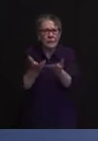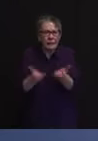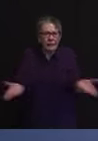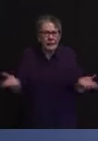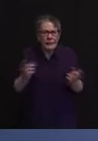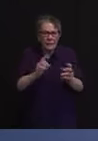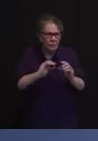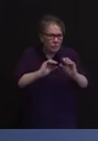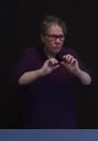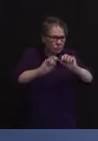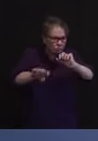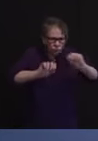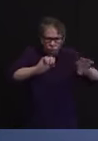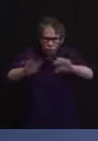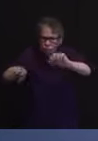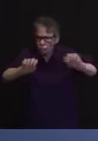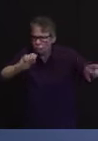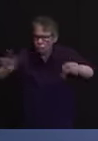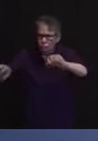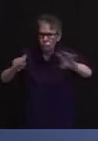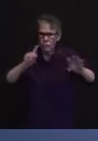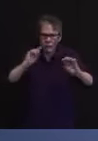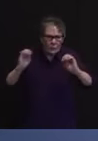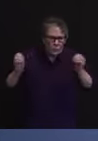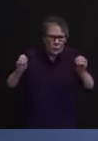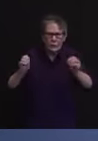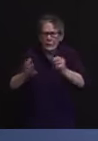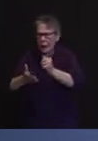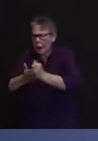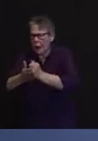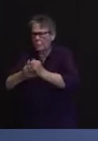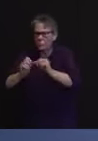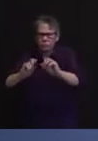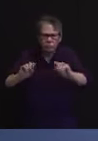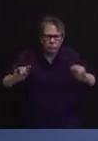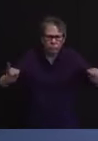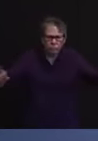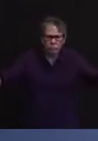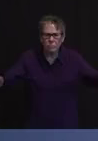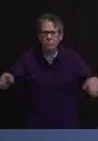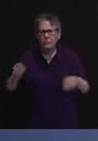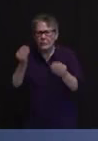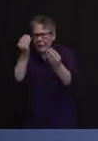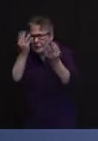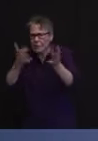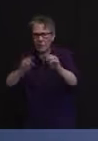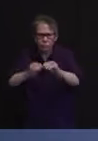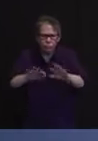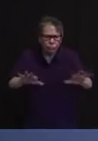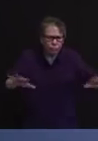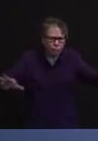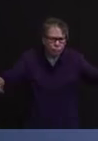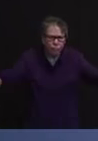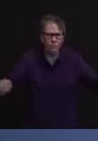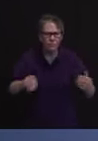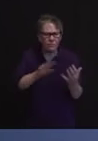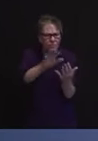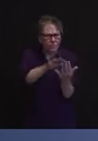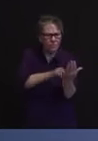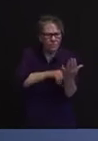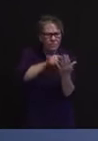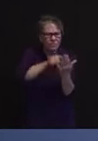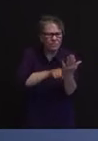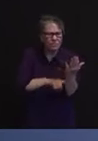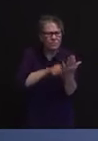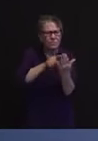provides guidance for the triage of critically ill patients in the event that a public health emergency